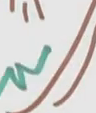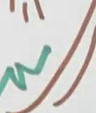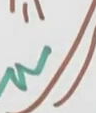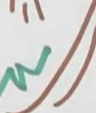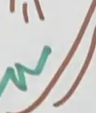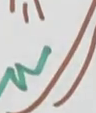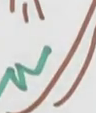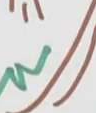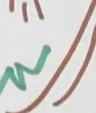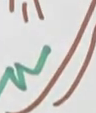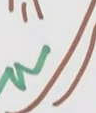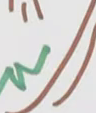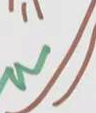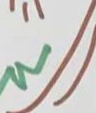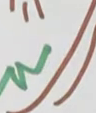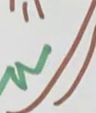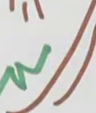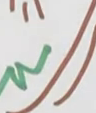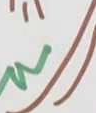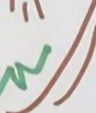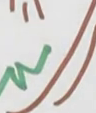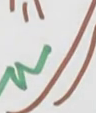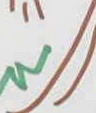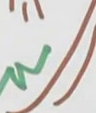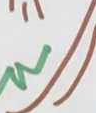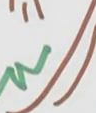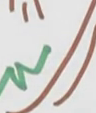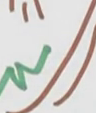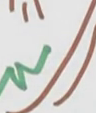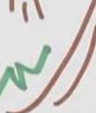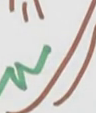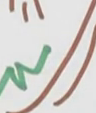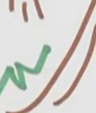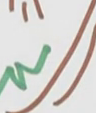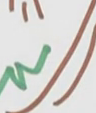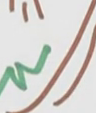As it does this, it starts to run out of the nutrients it needs and growth starts to slow